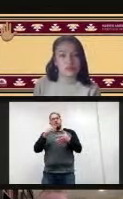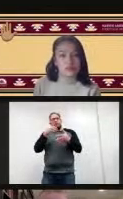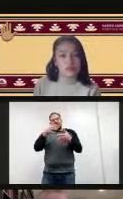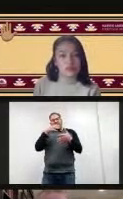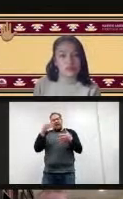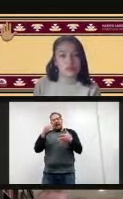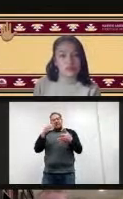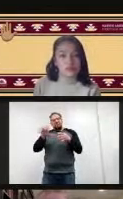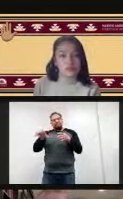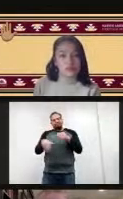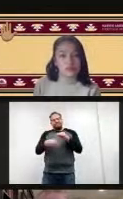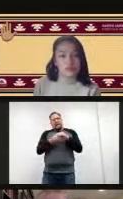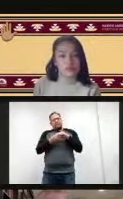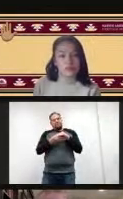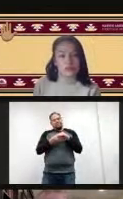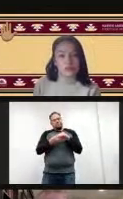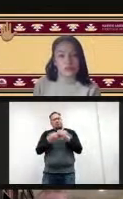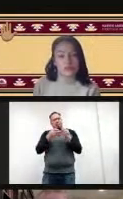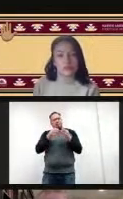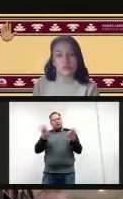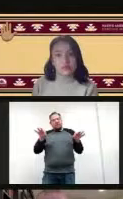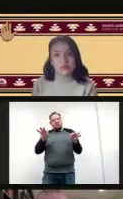around